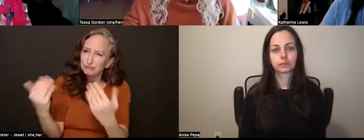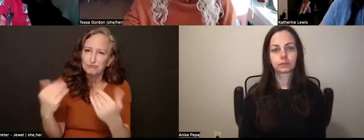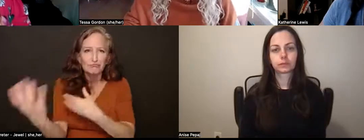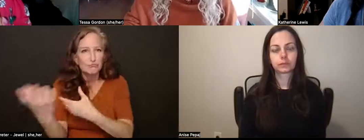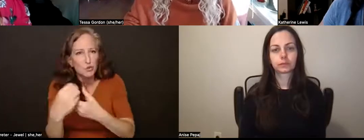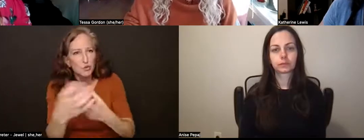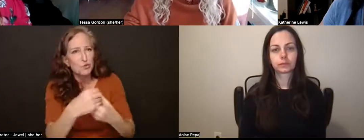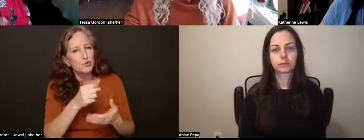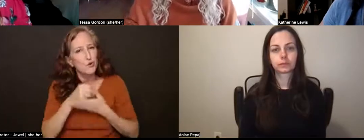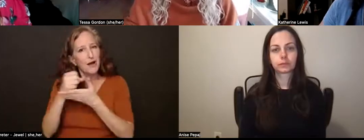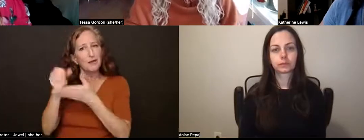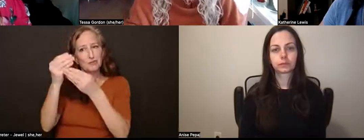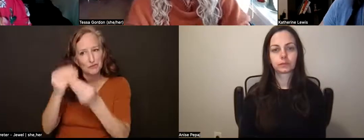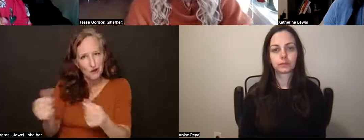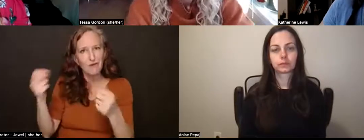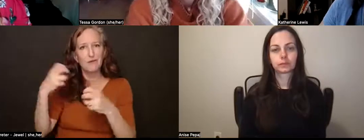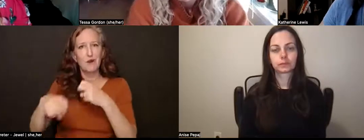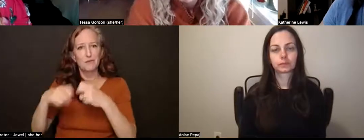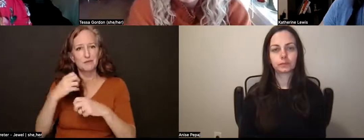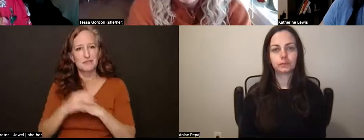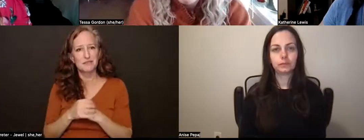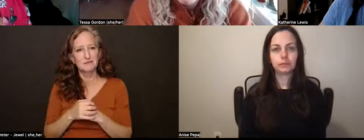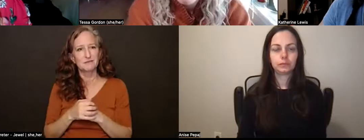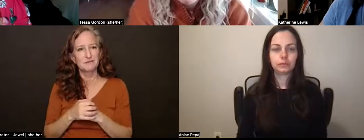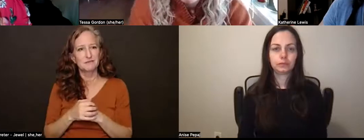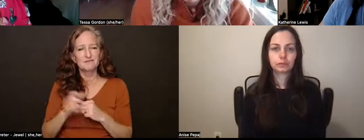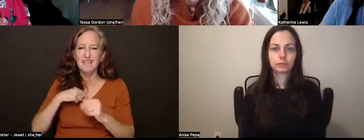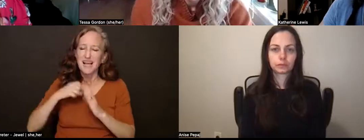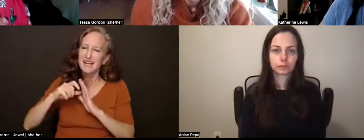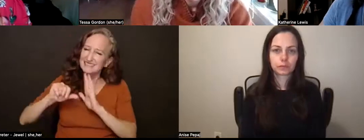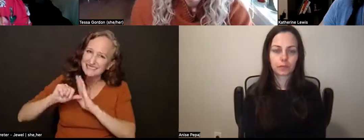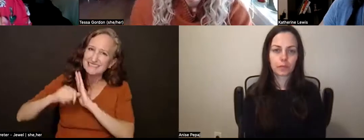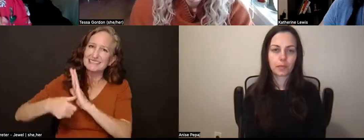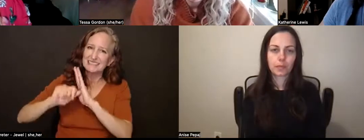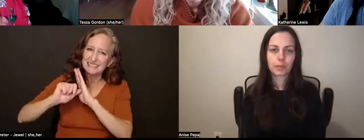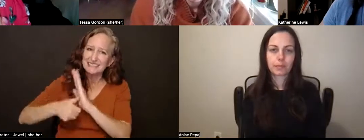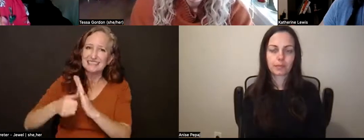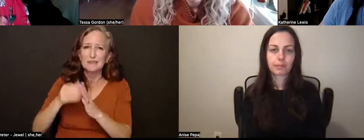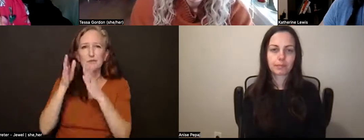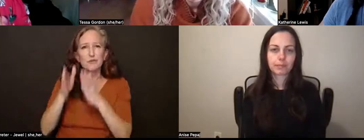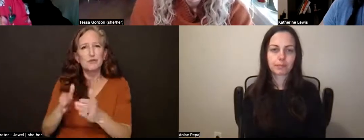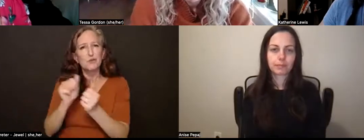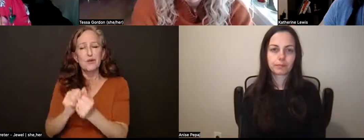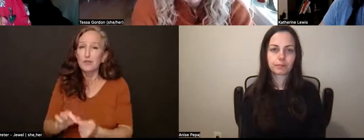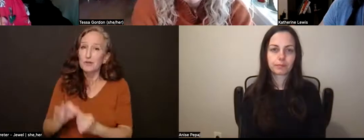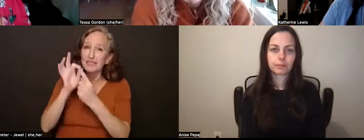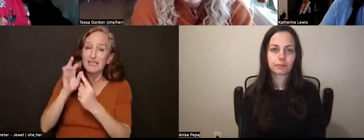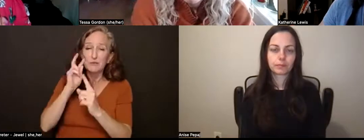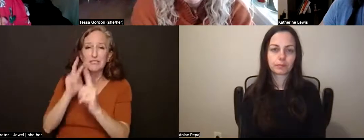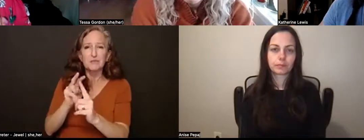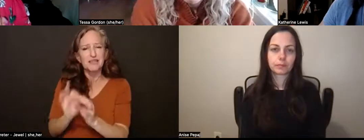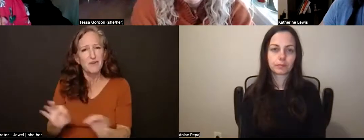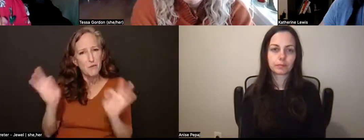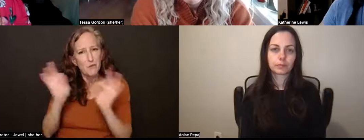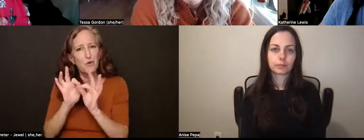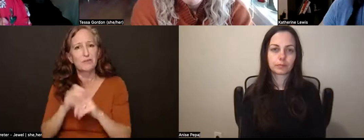I think that's one thing I really try hard, is to make sure that somebody with a unique perspective is in the room. And I hope one day that I'm